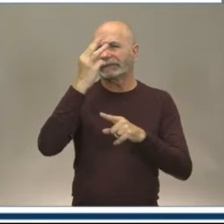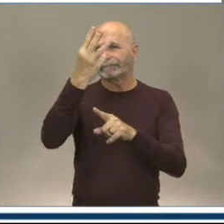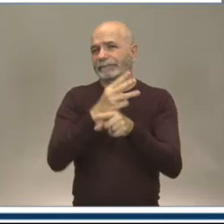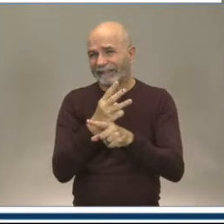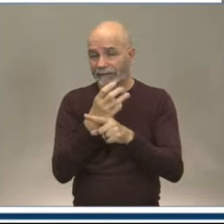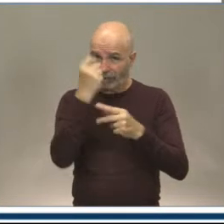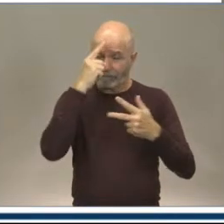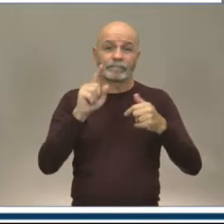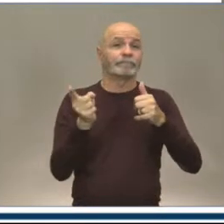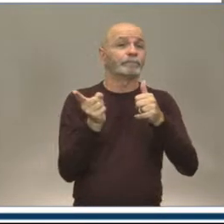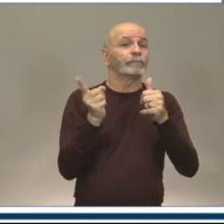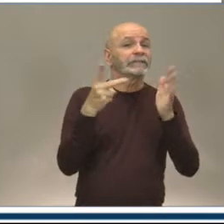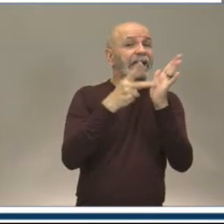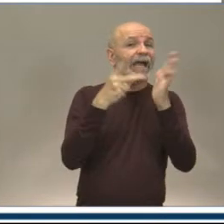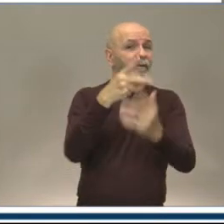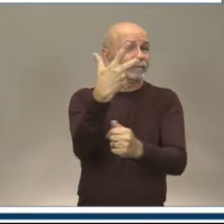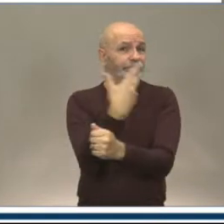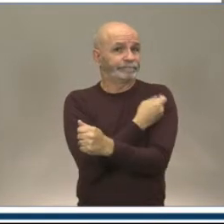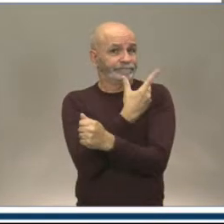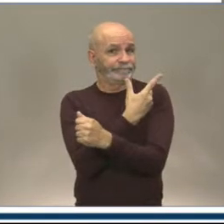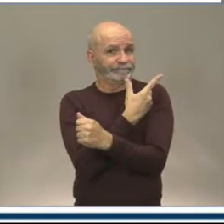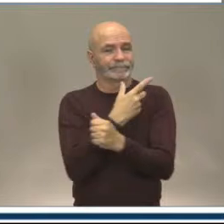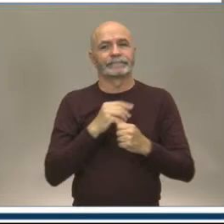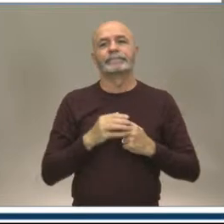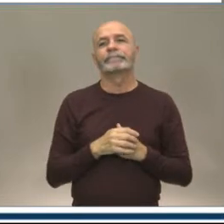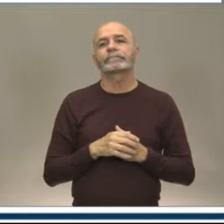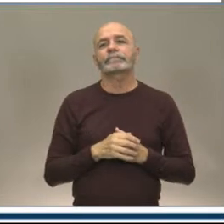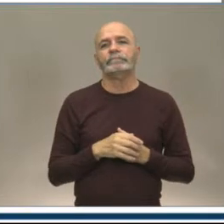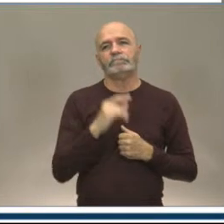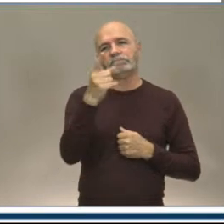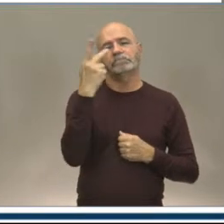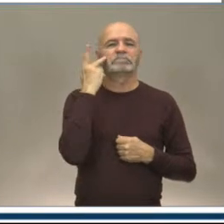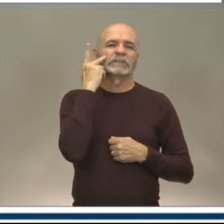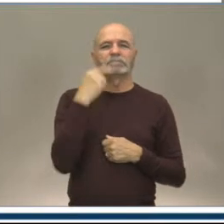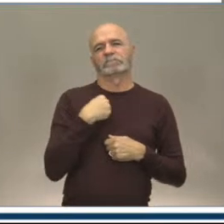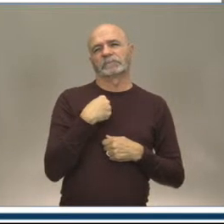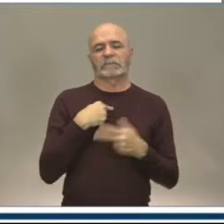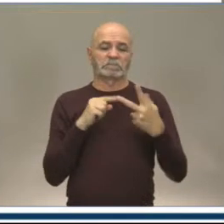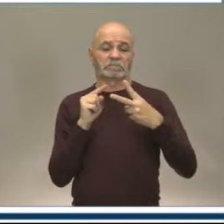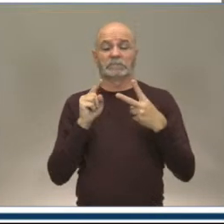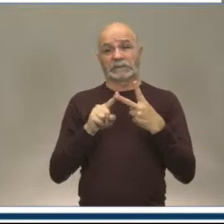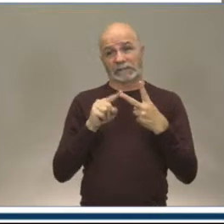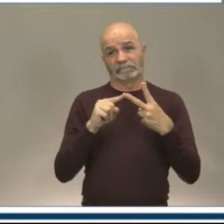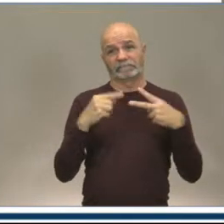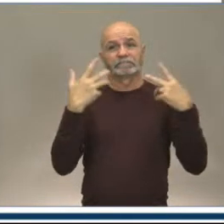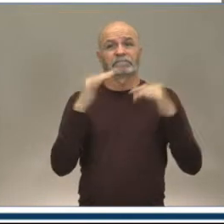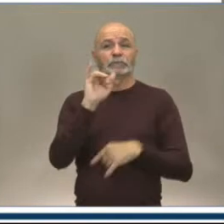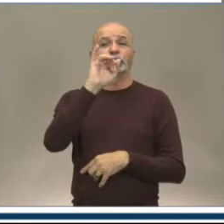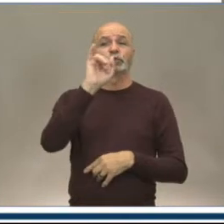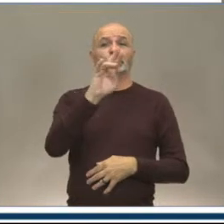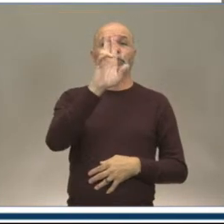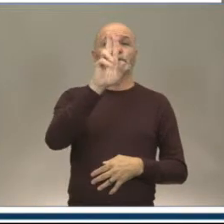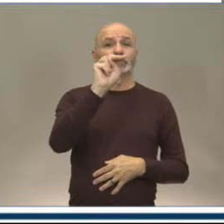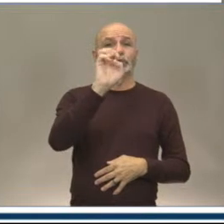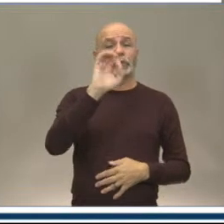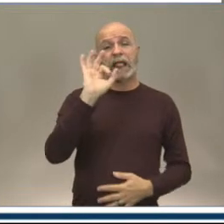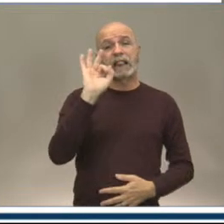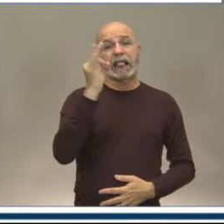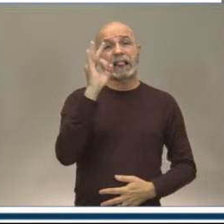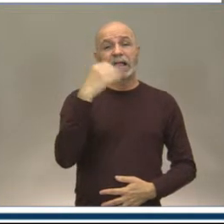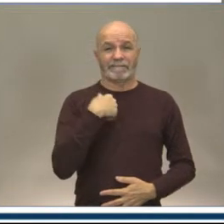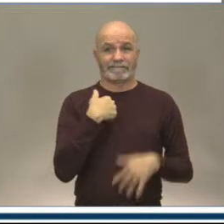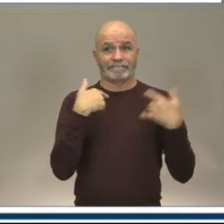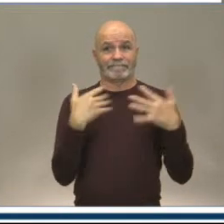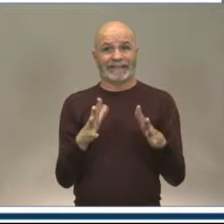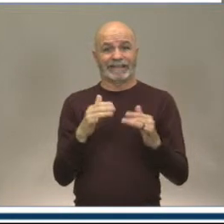dose. So as of today, if you received your second dose as of June 9th, you are now eligible for a